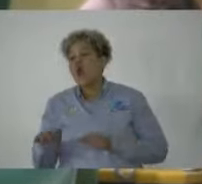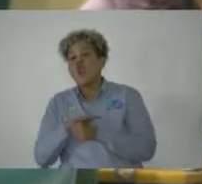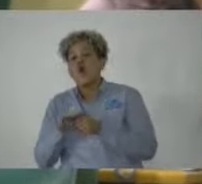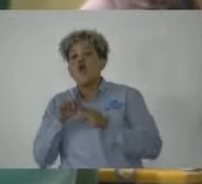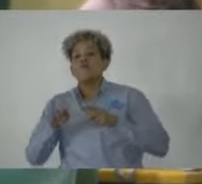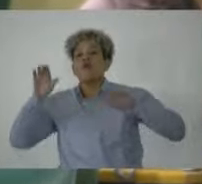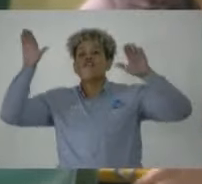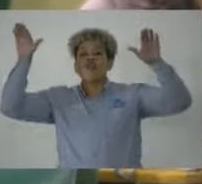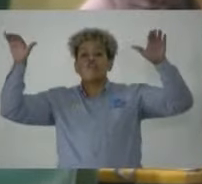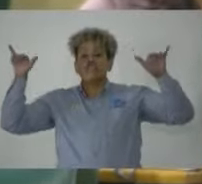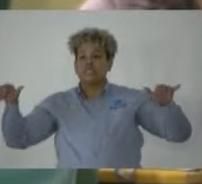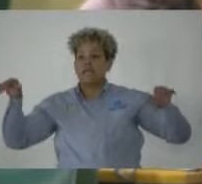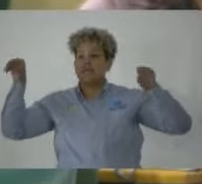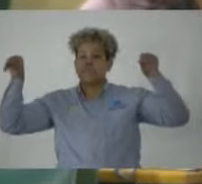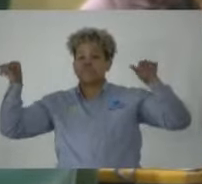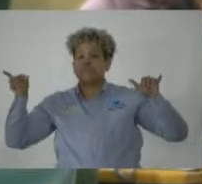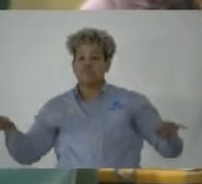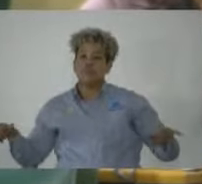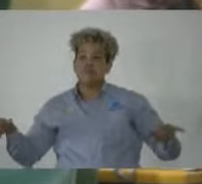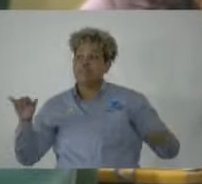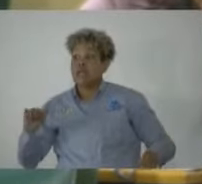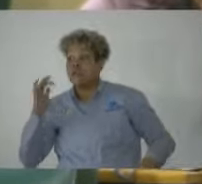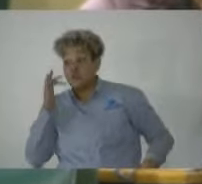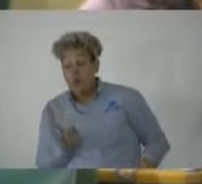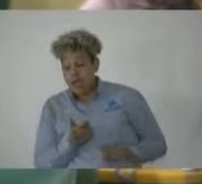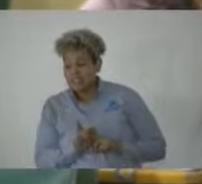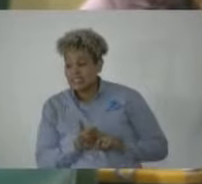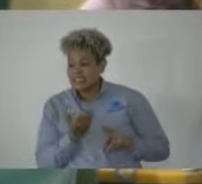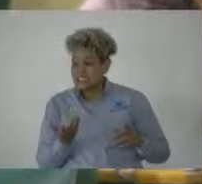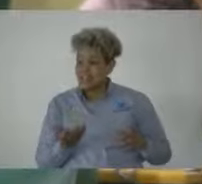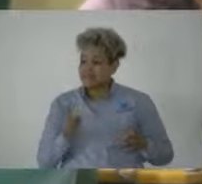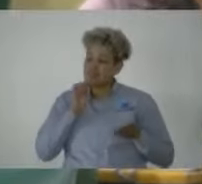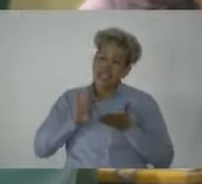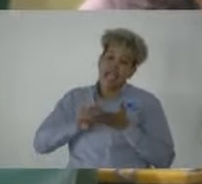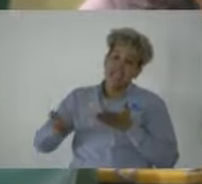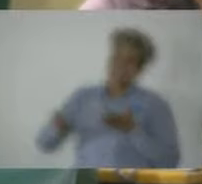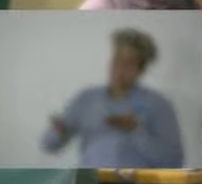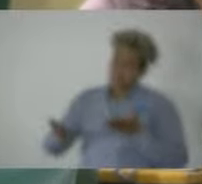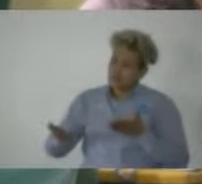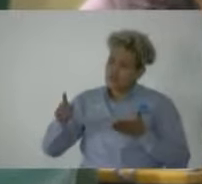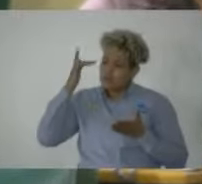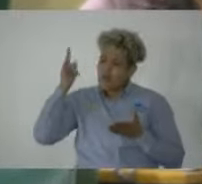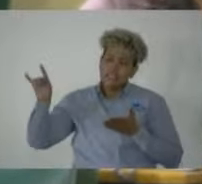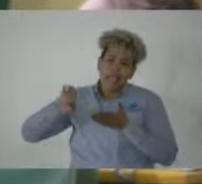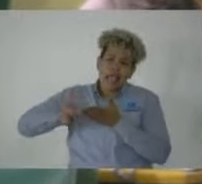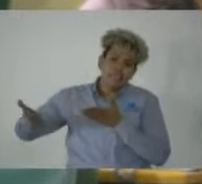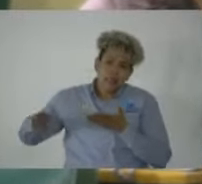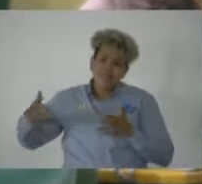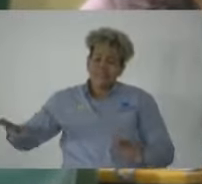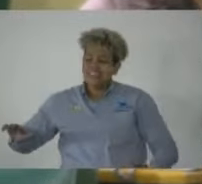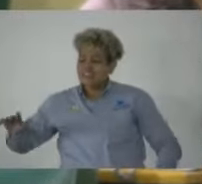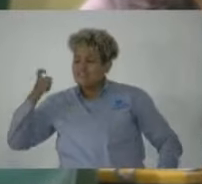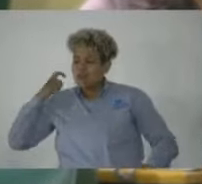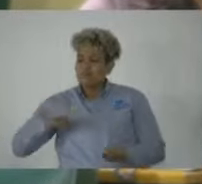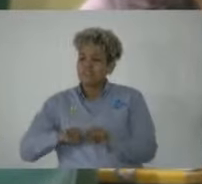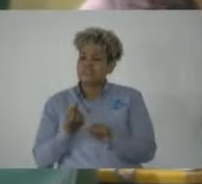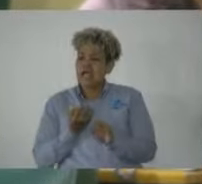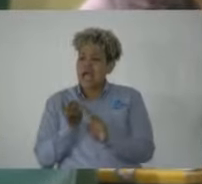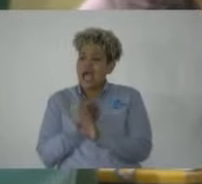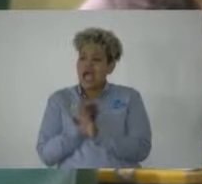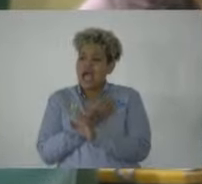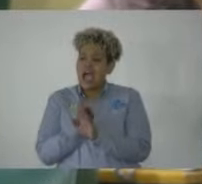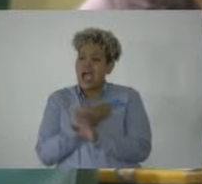foreign. And that is why, Madam Speaker, and they were exempt, because they were exempt from the beginning.